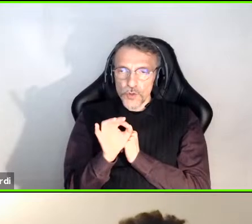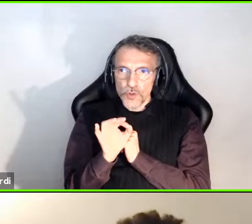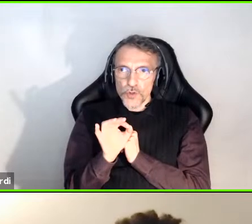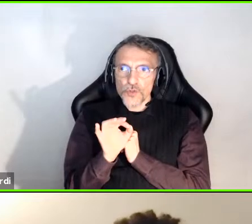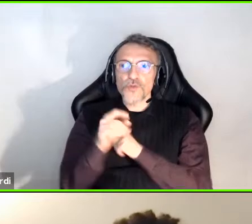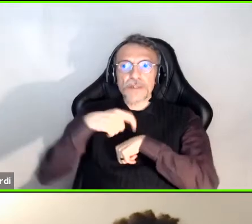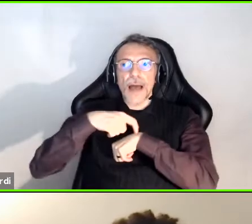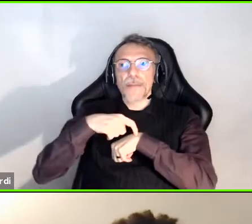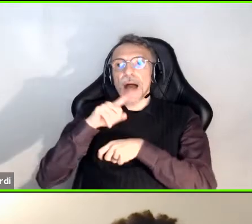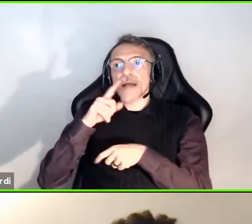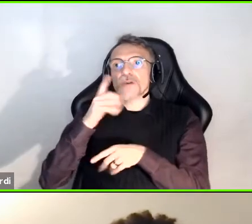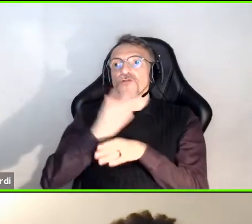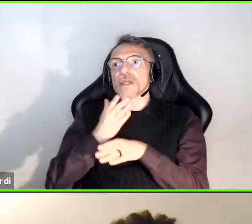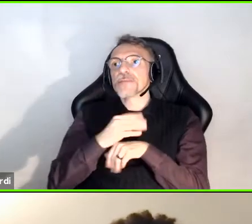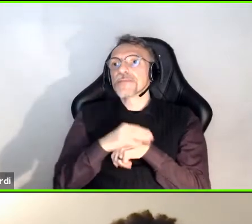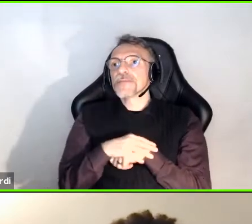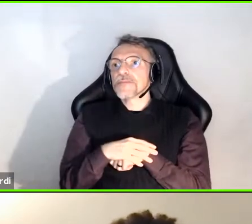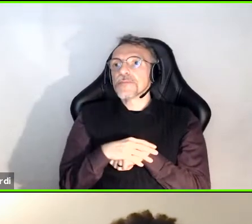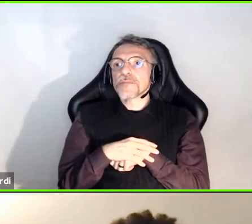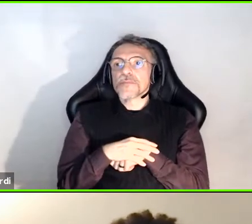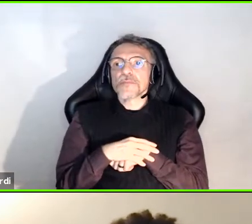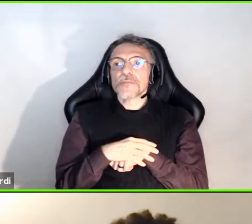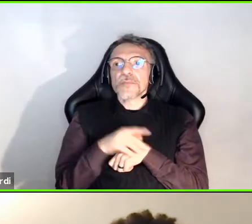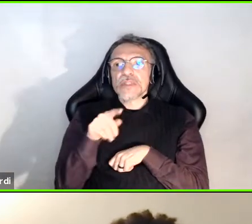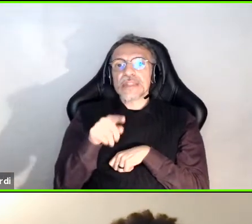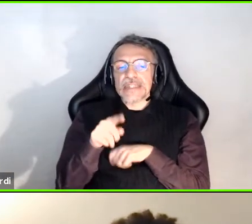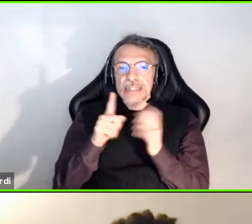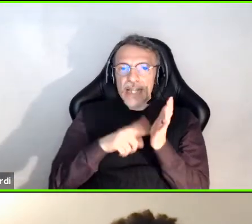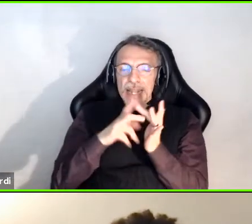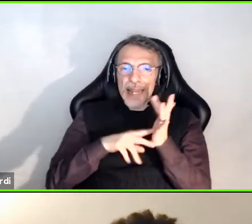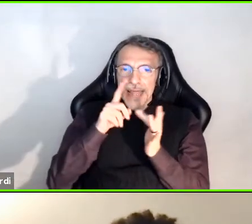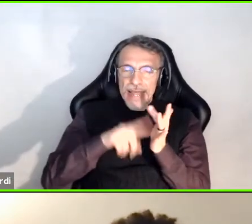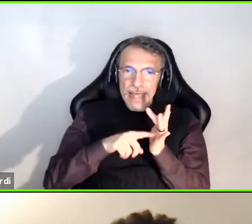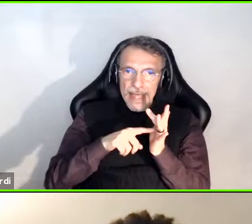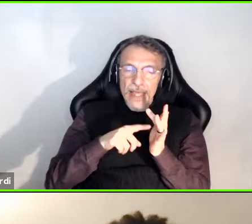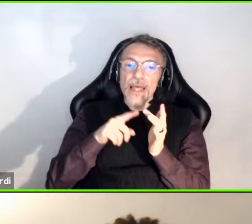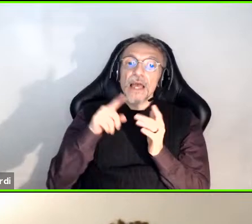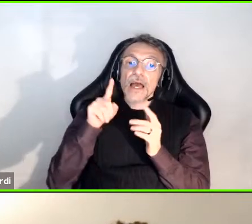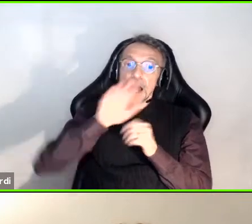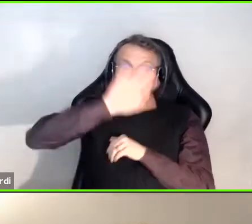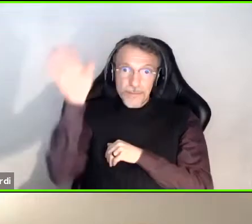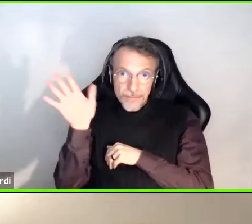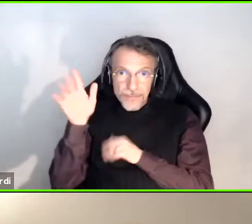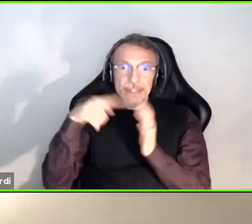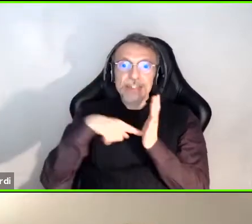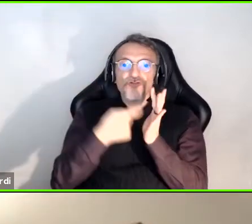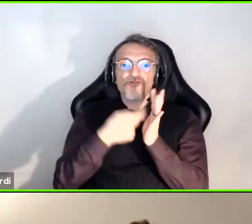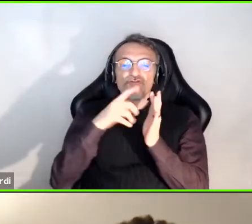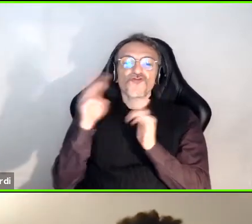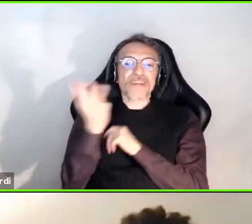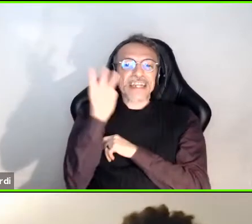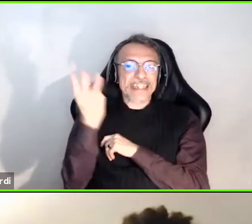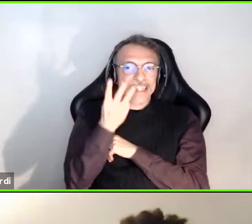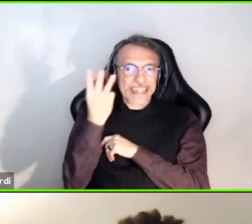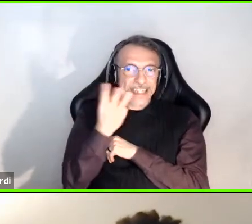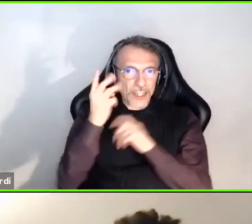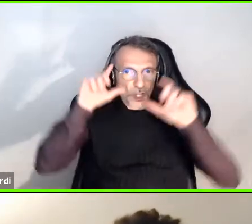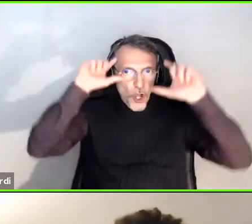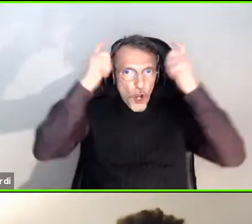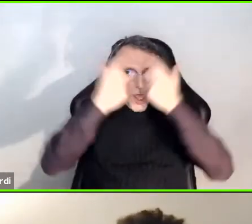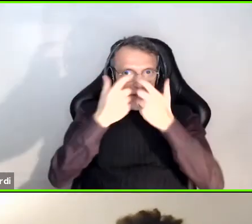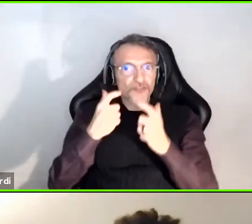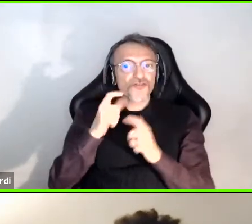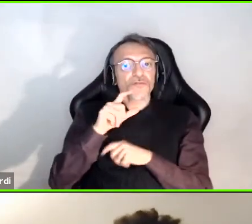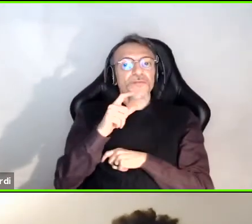are running out of time. So this is Lily, who says, "Hi everyone, greetings from Trinity College Dublin. Thank you for the great